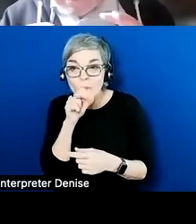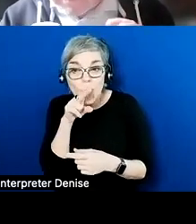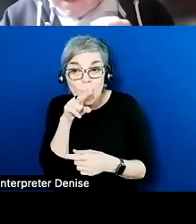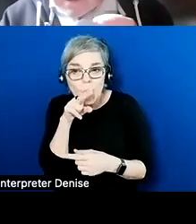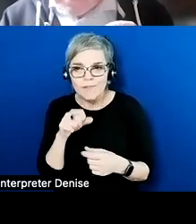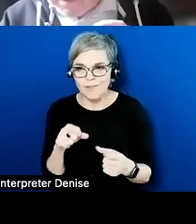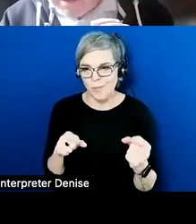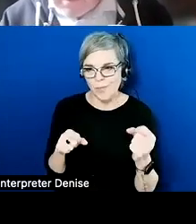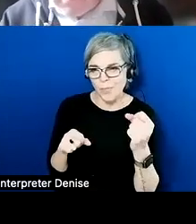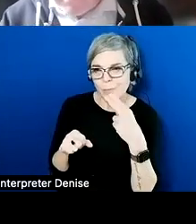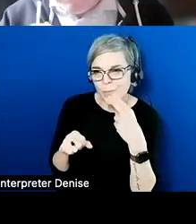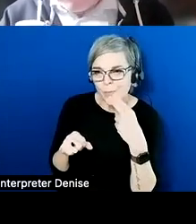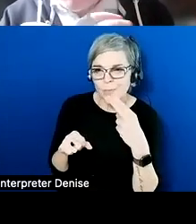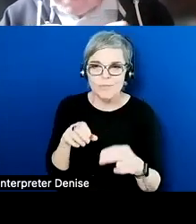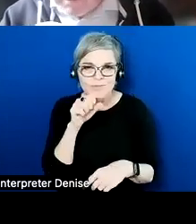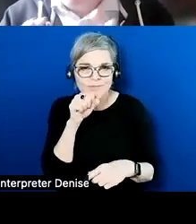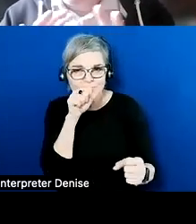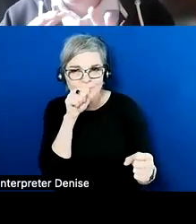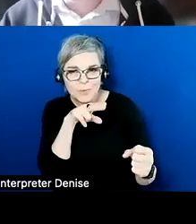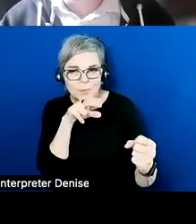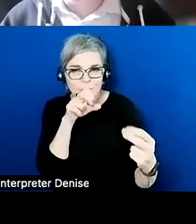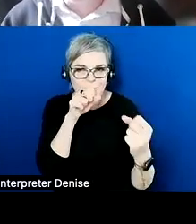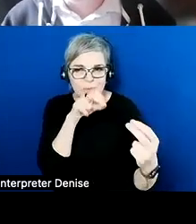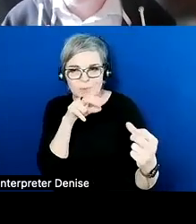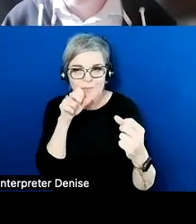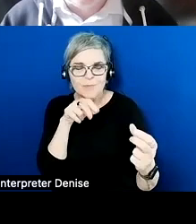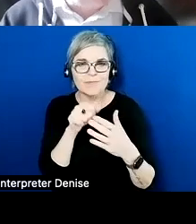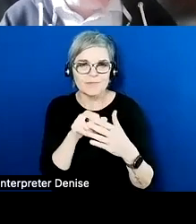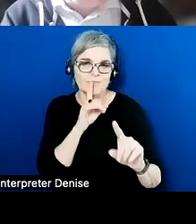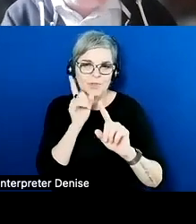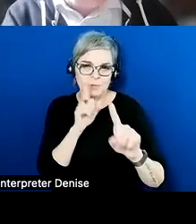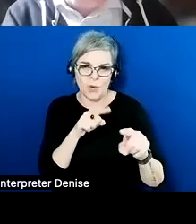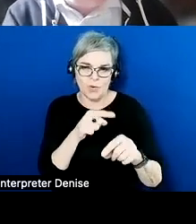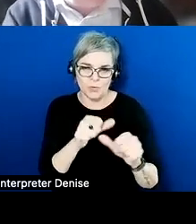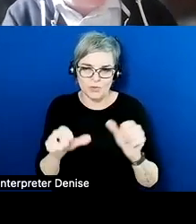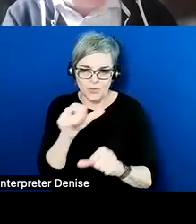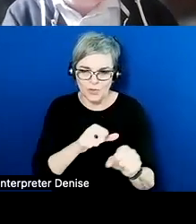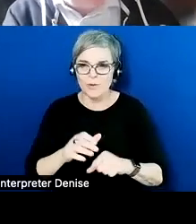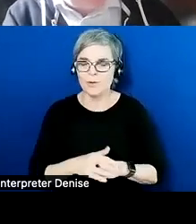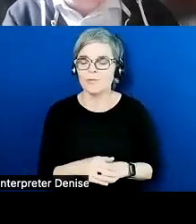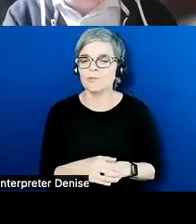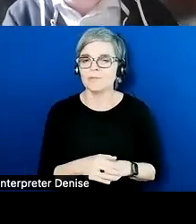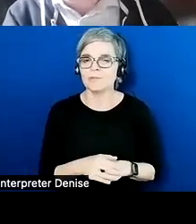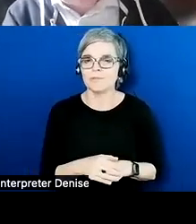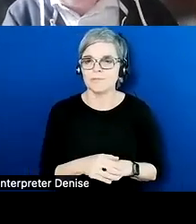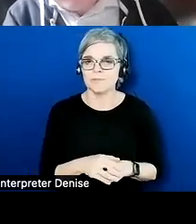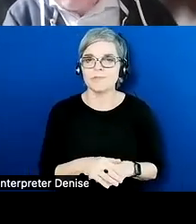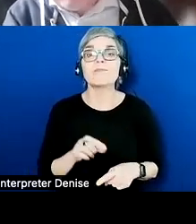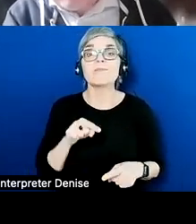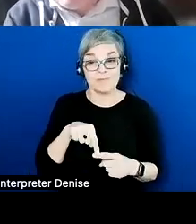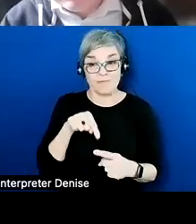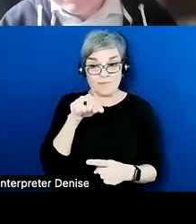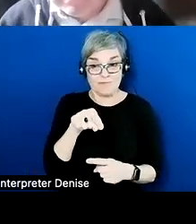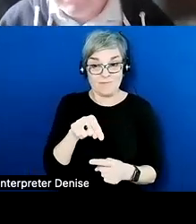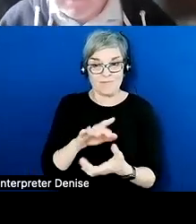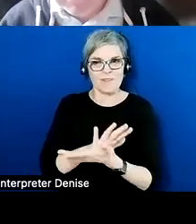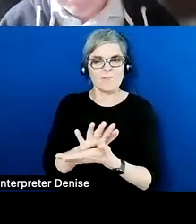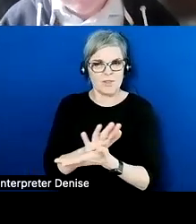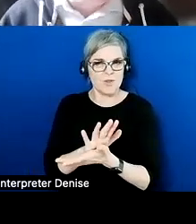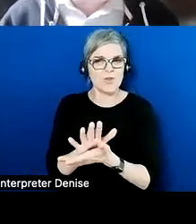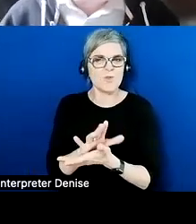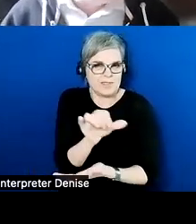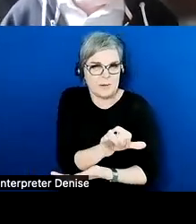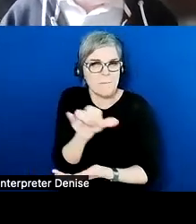is it to stick out a tongue and responding to one another, and we see that replicated in a way in this